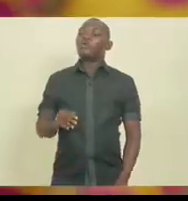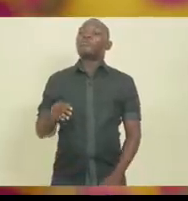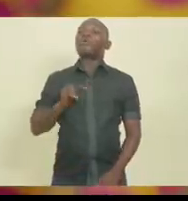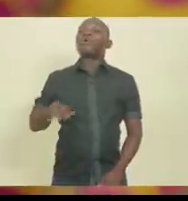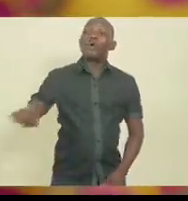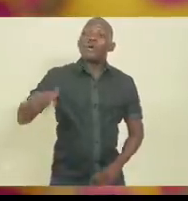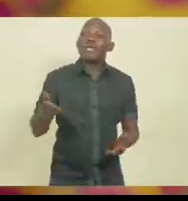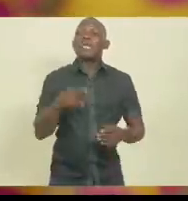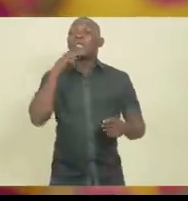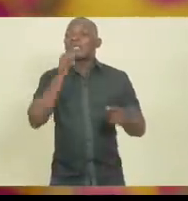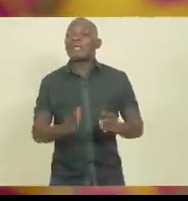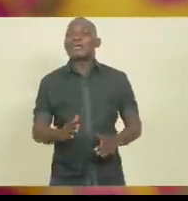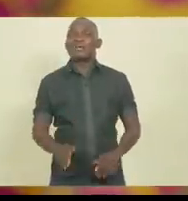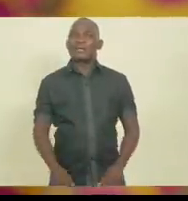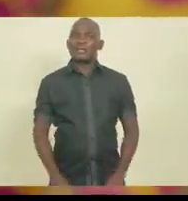house.